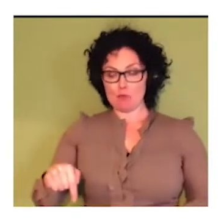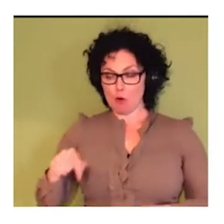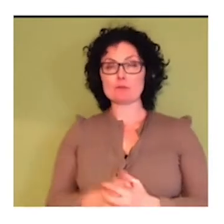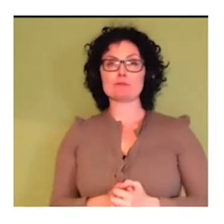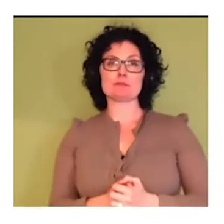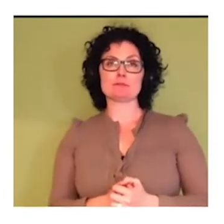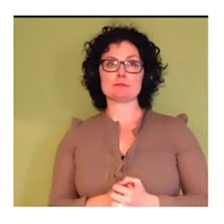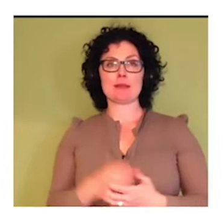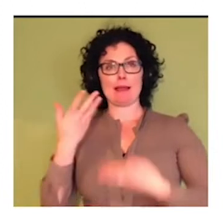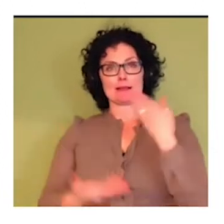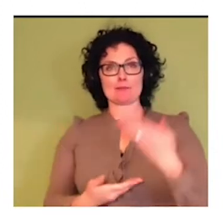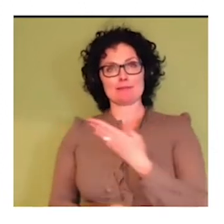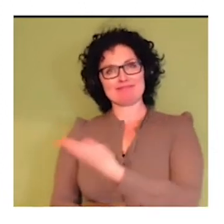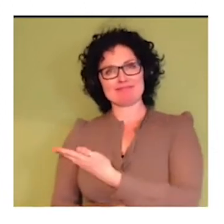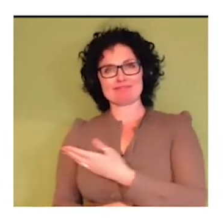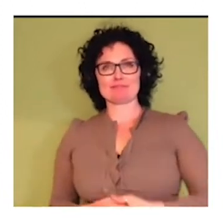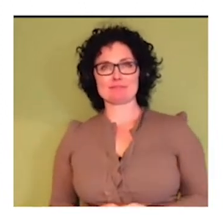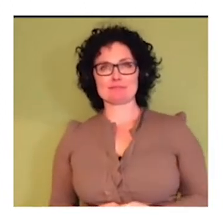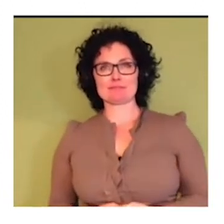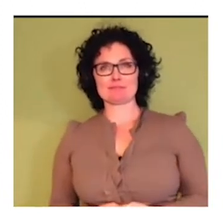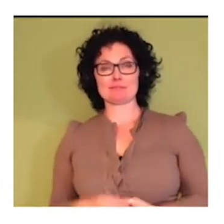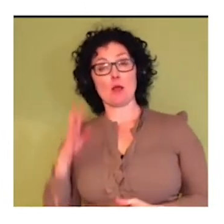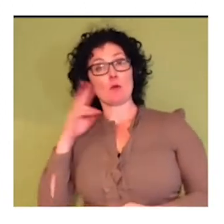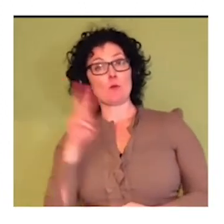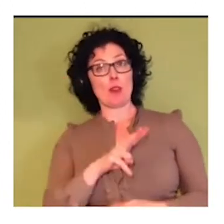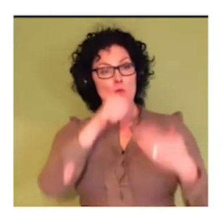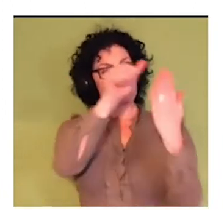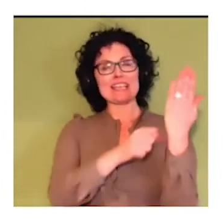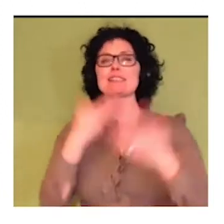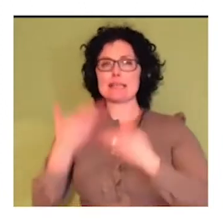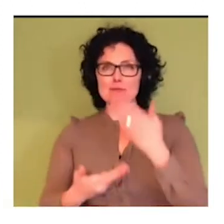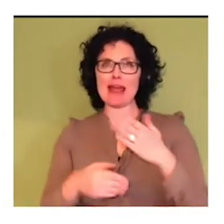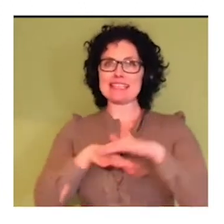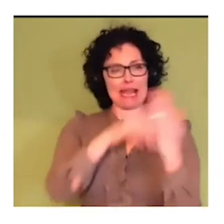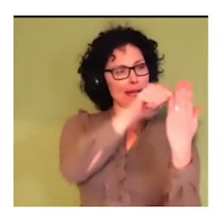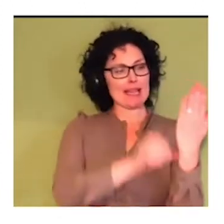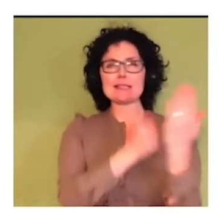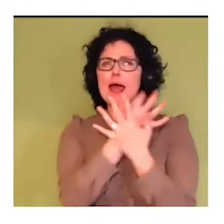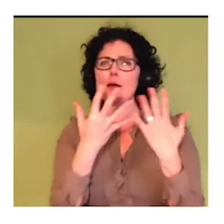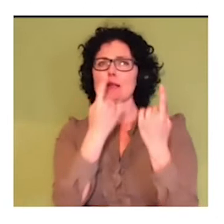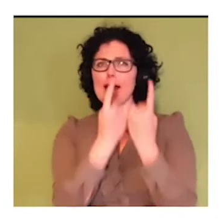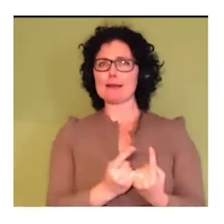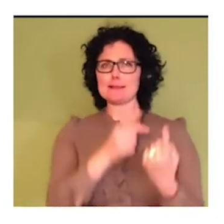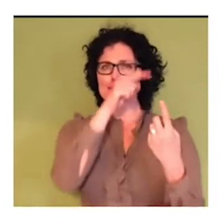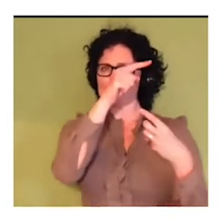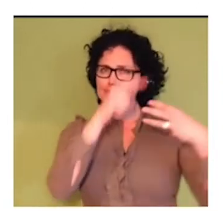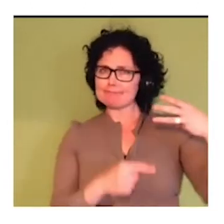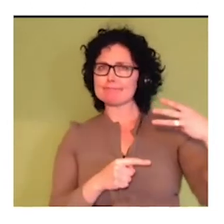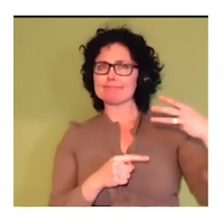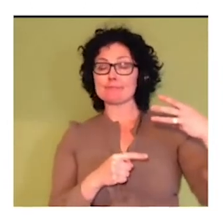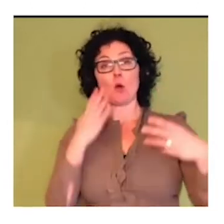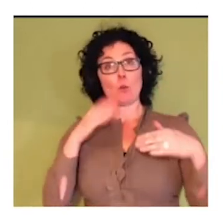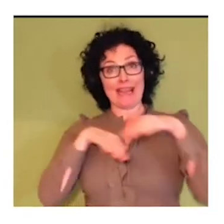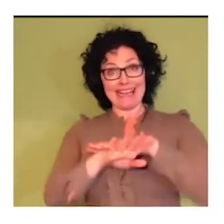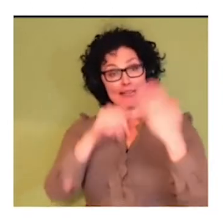the disaster. And as I moved into the list, it told me I was in a list and how many items are there. Once in a list, I can move between